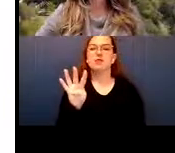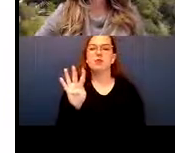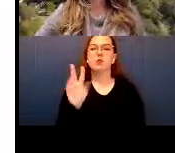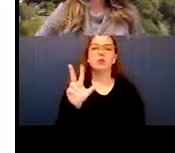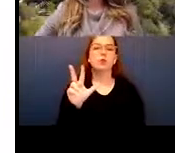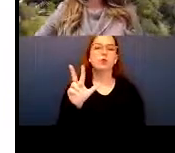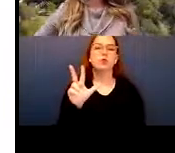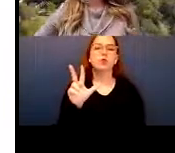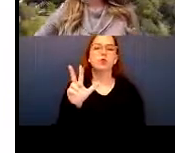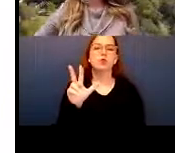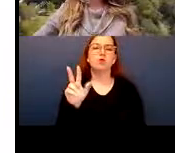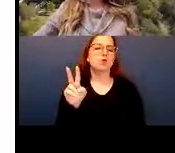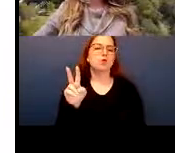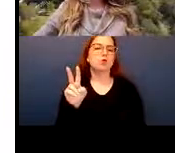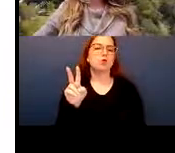3,